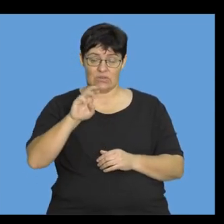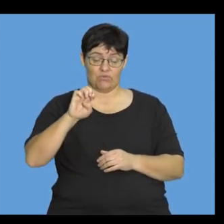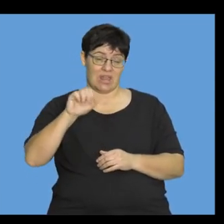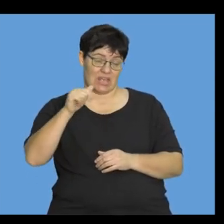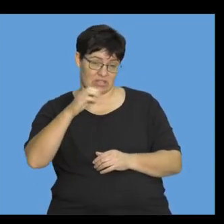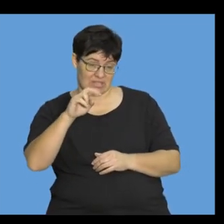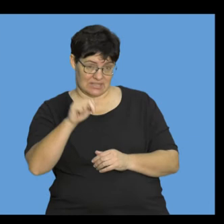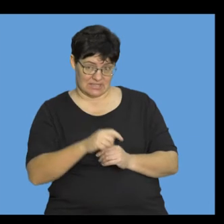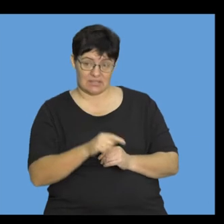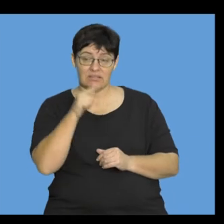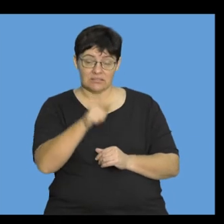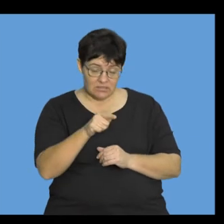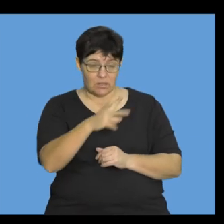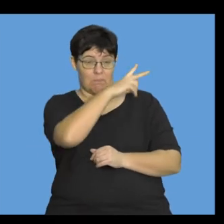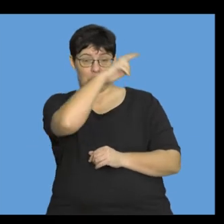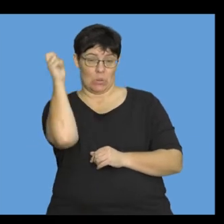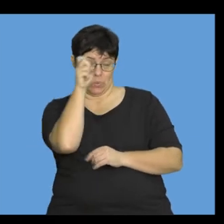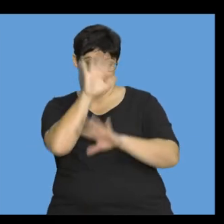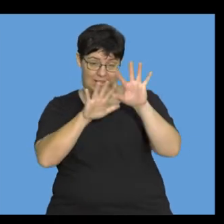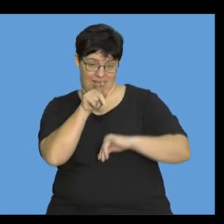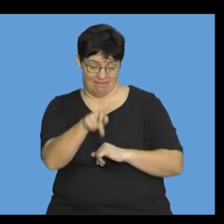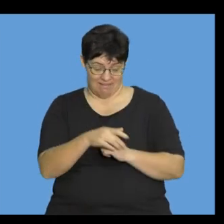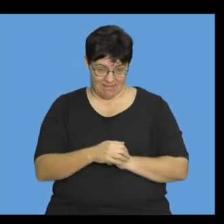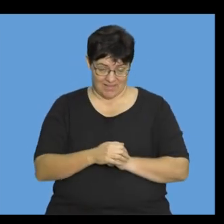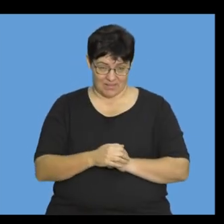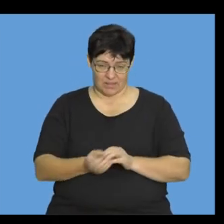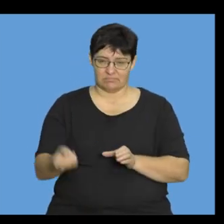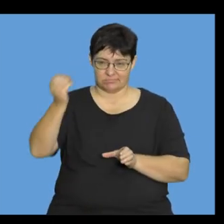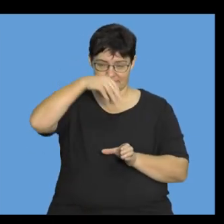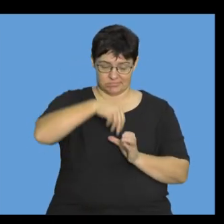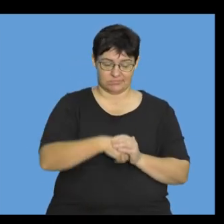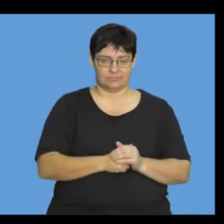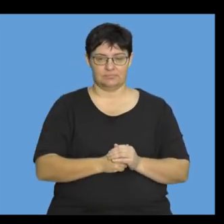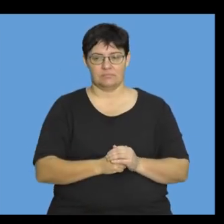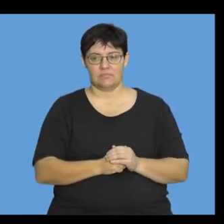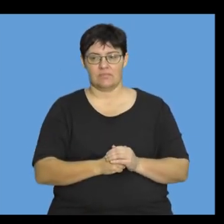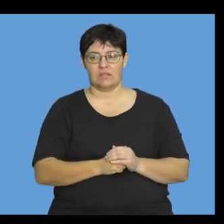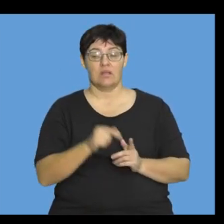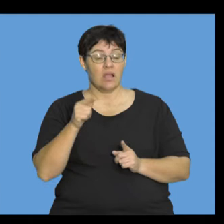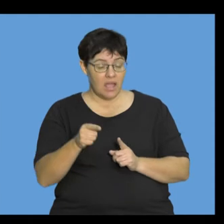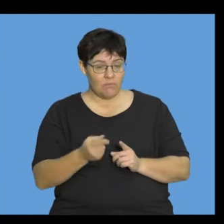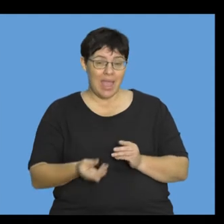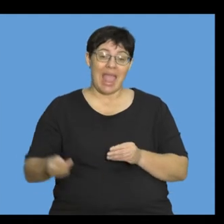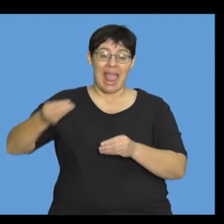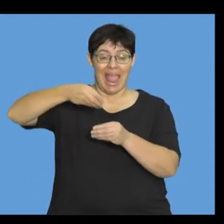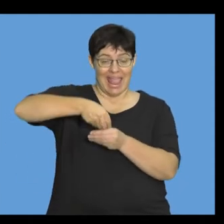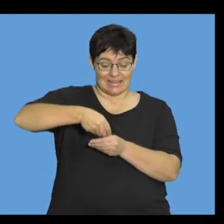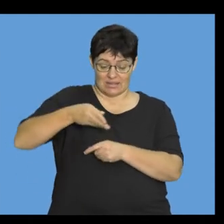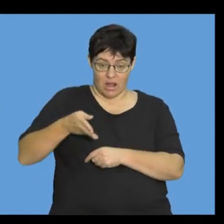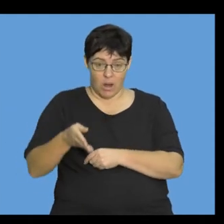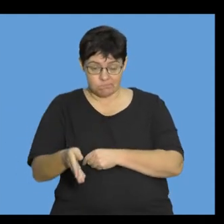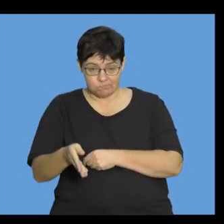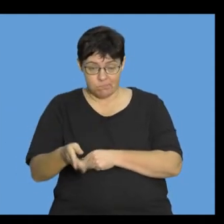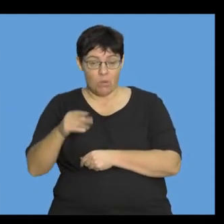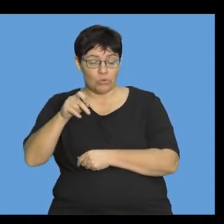what color the biuret is? Biuret is blue, all right? Blue, like this. As soon as I